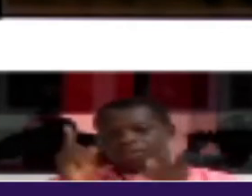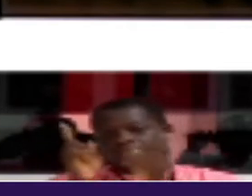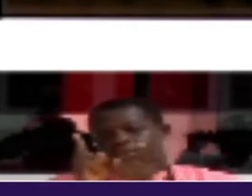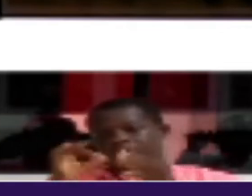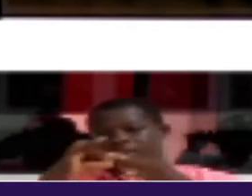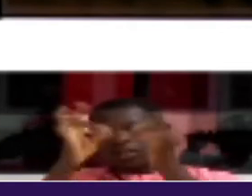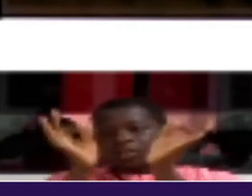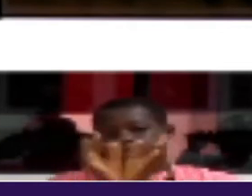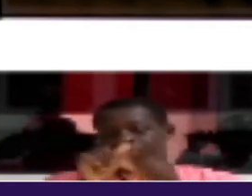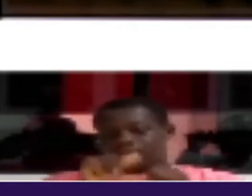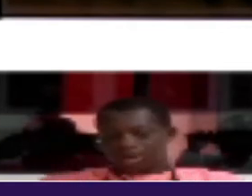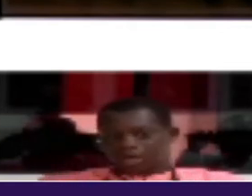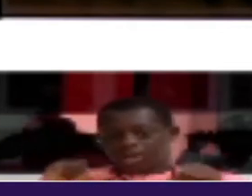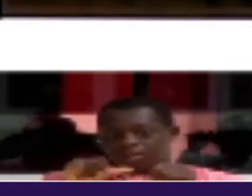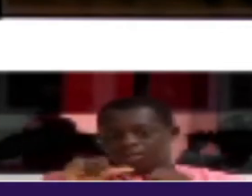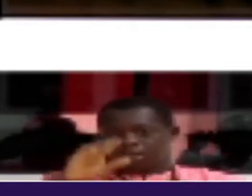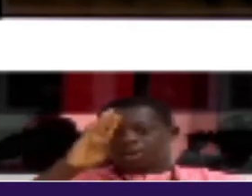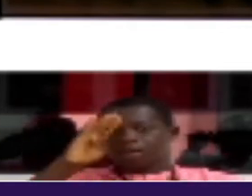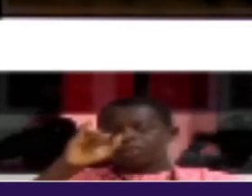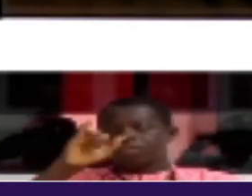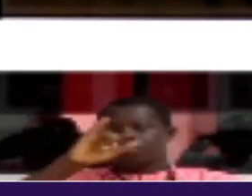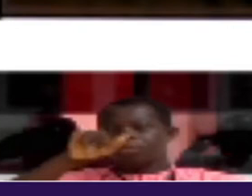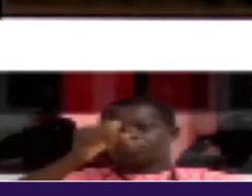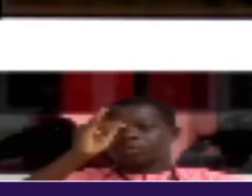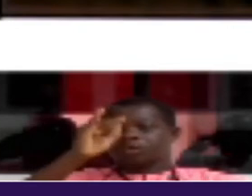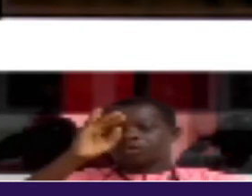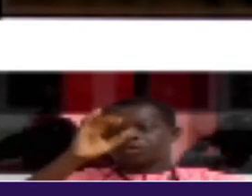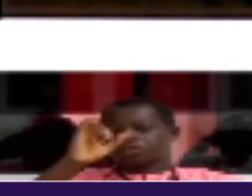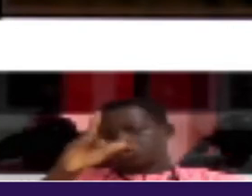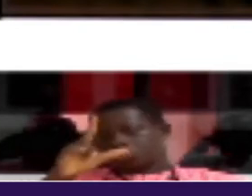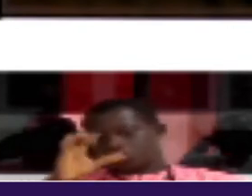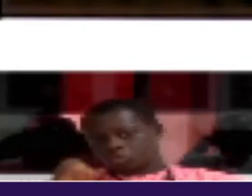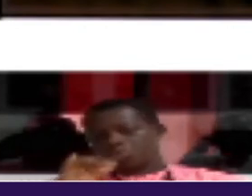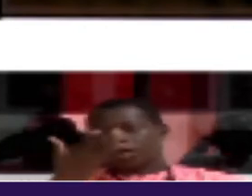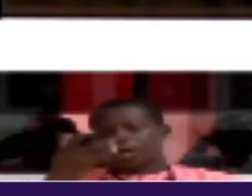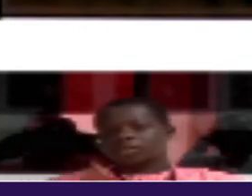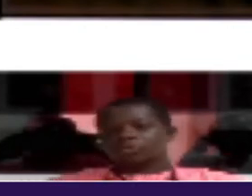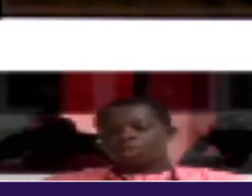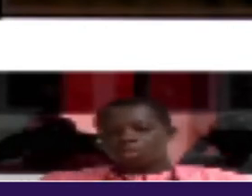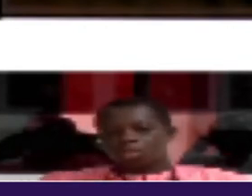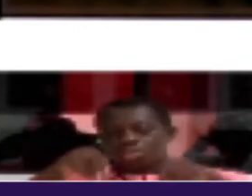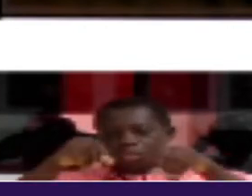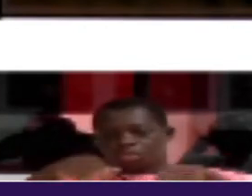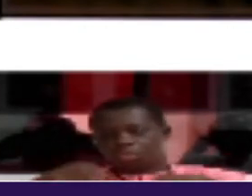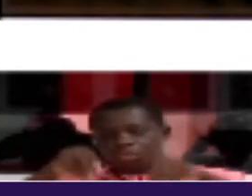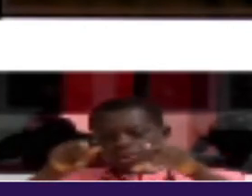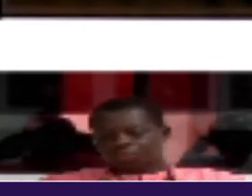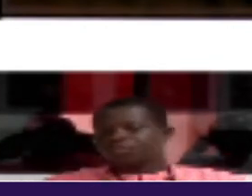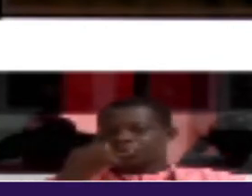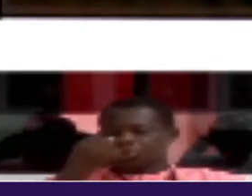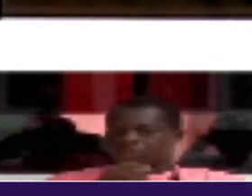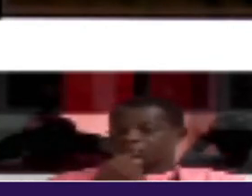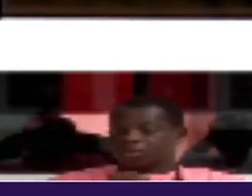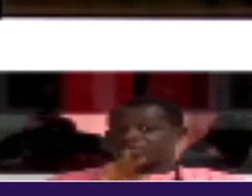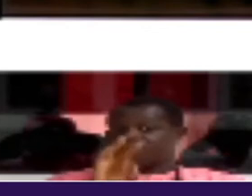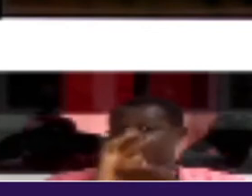team around Rebidjulo, where they used to mine the sand. Because by that time, Fajara Barracks were very particular about